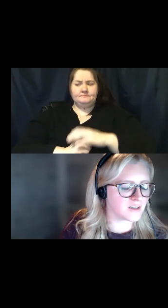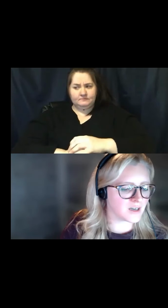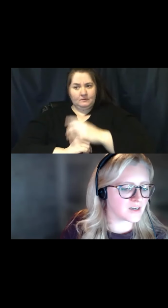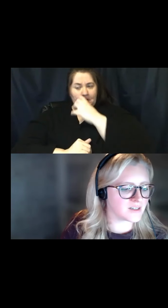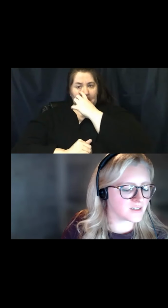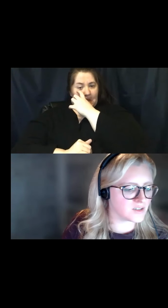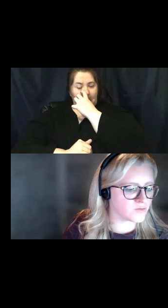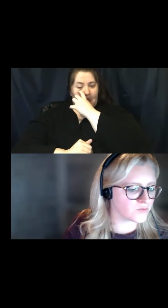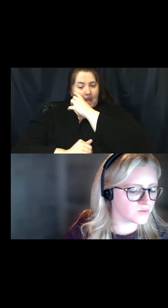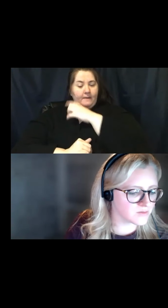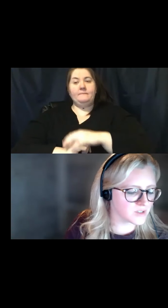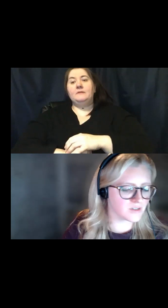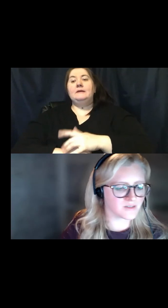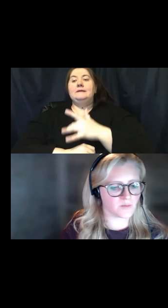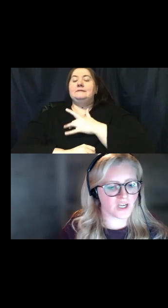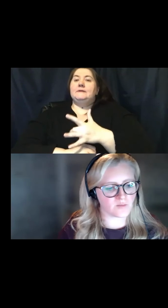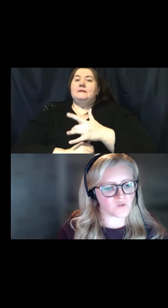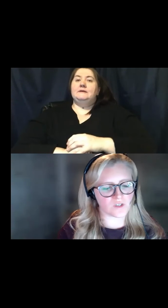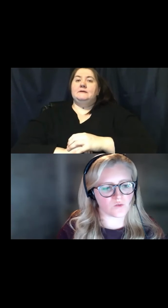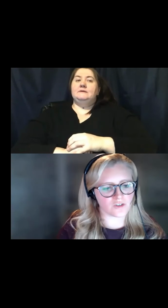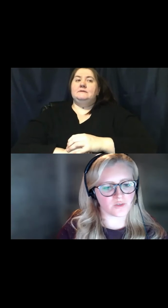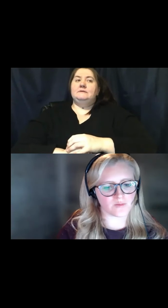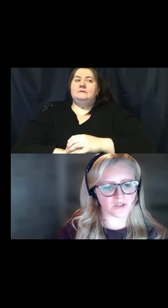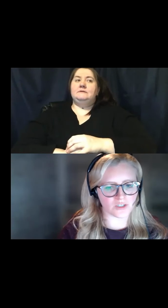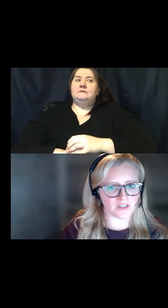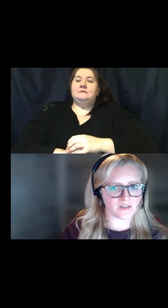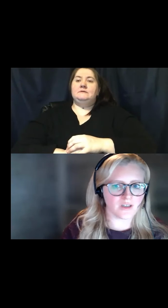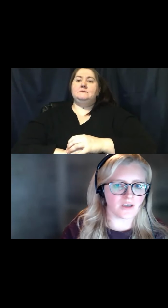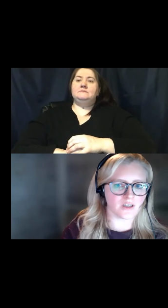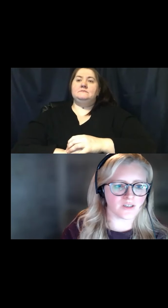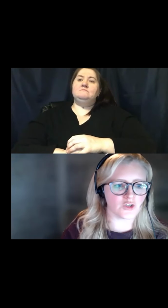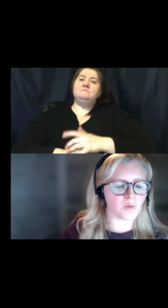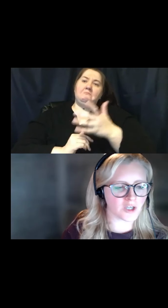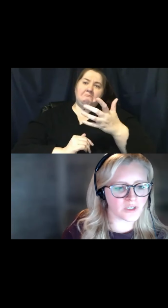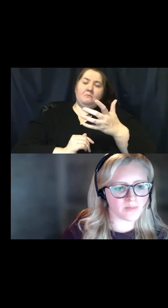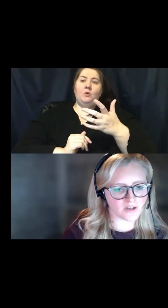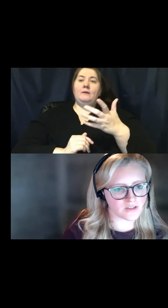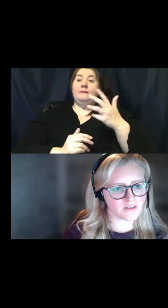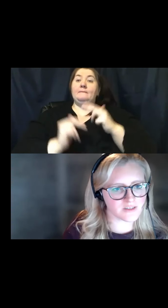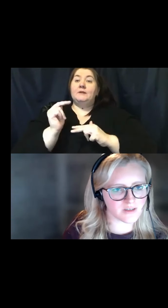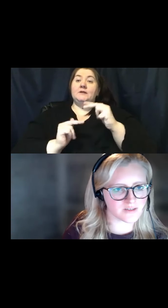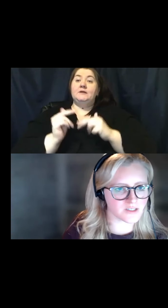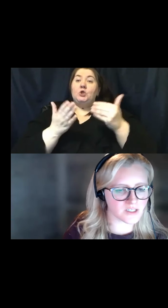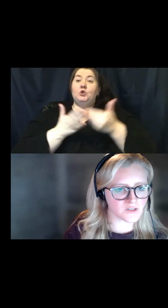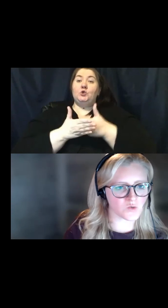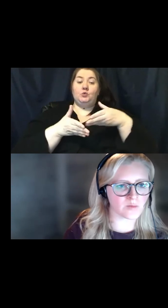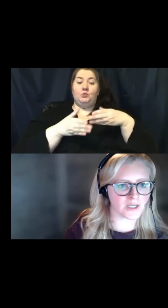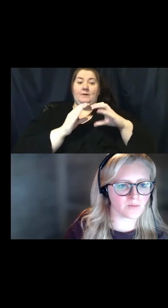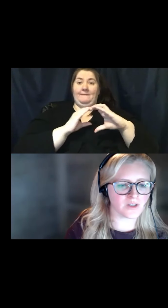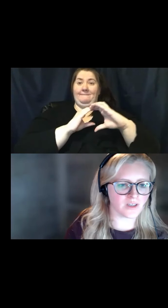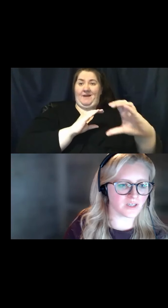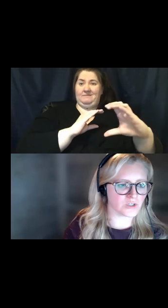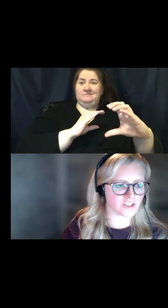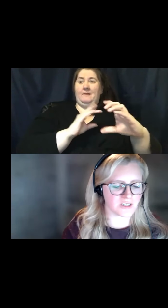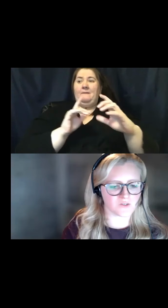Typically, if sometimes we will be building a new pipe in parallel to the existing sewer